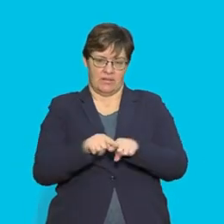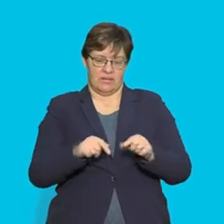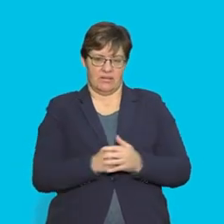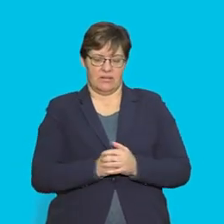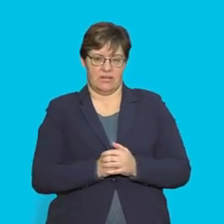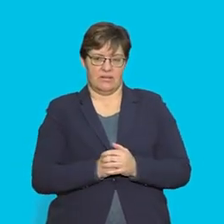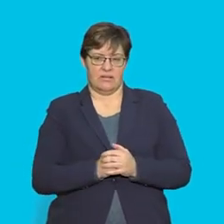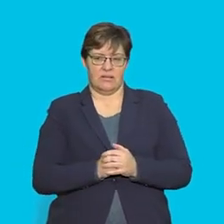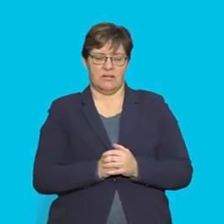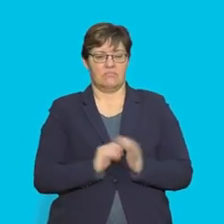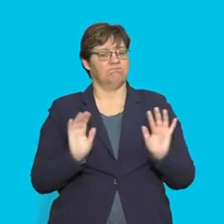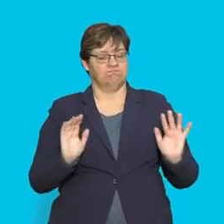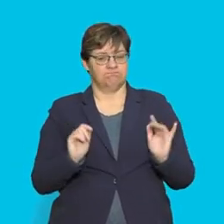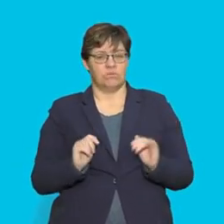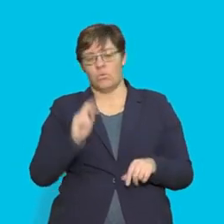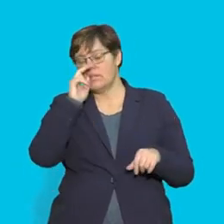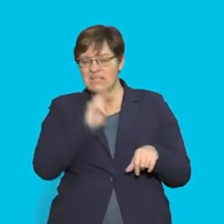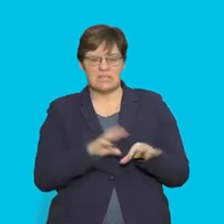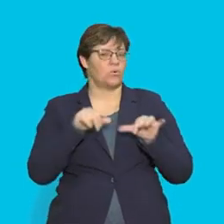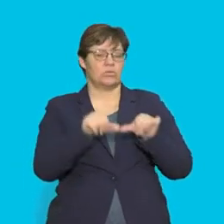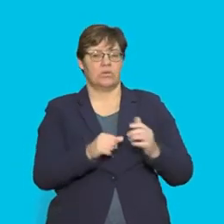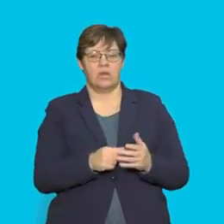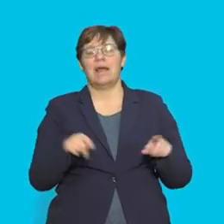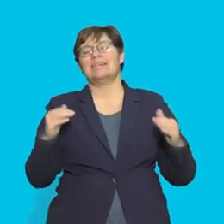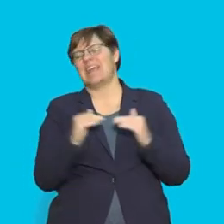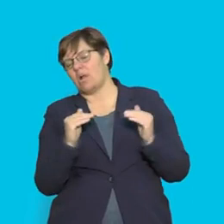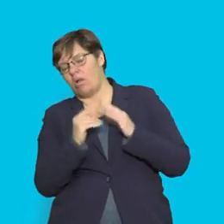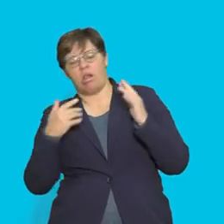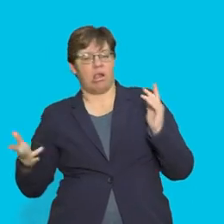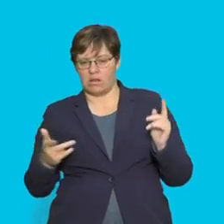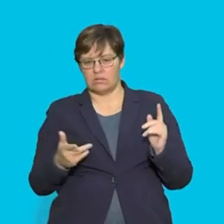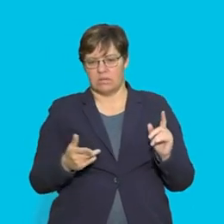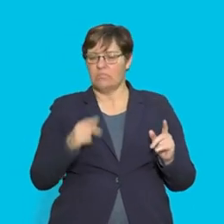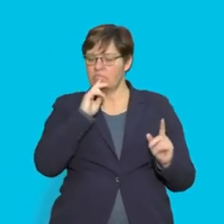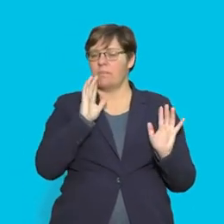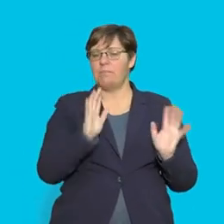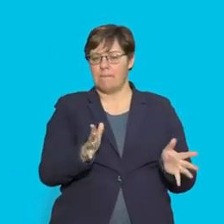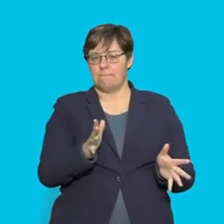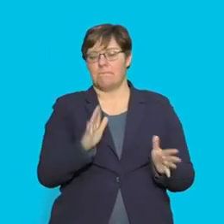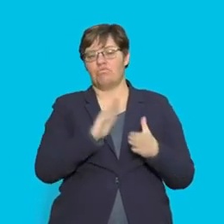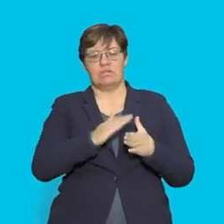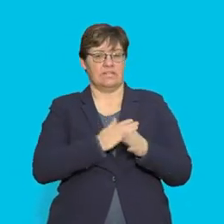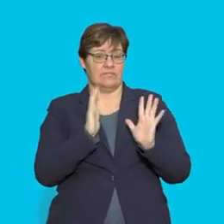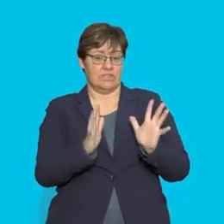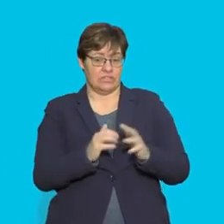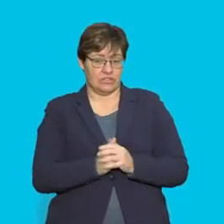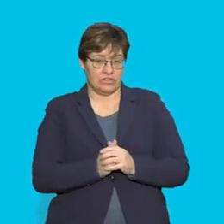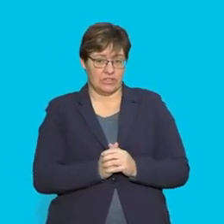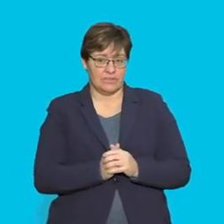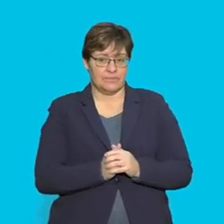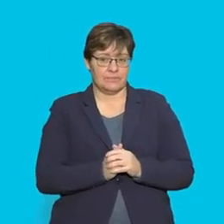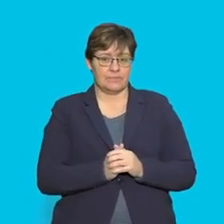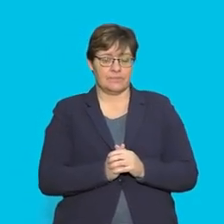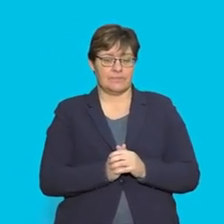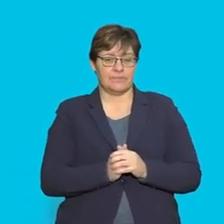a triangle. And you leave it there. You don't need to then continue and say is equal to the sum of the interior